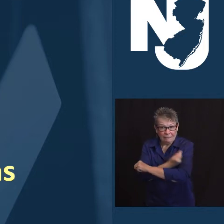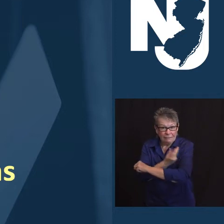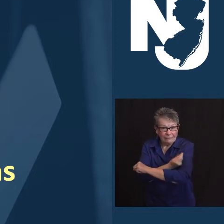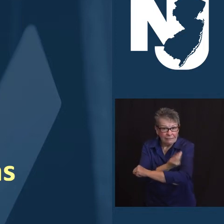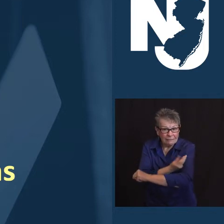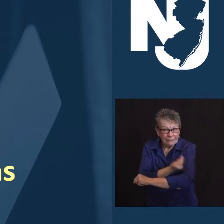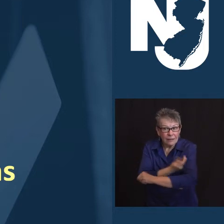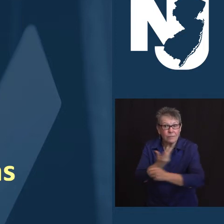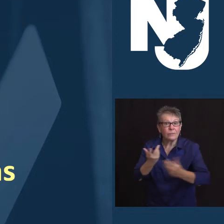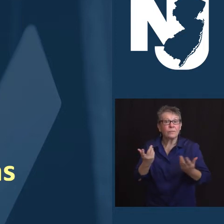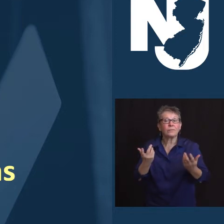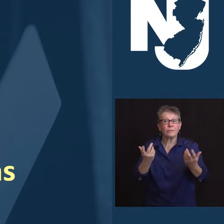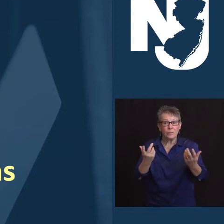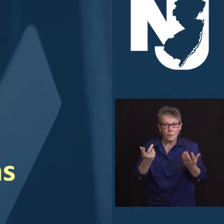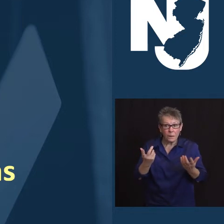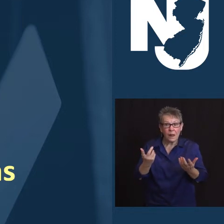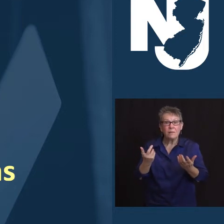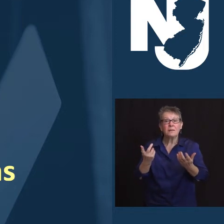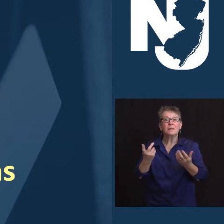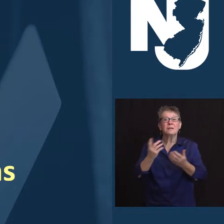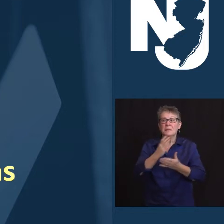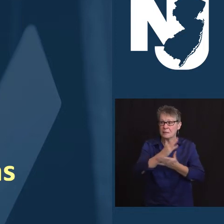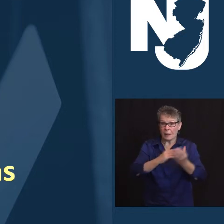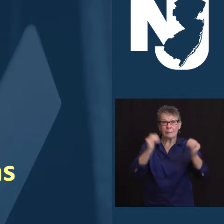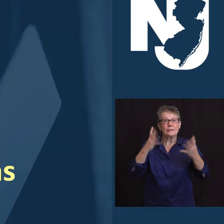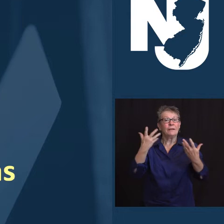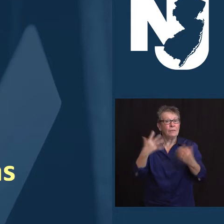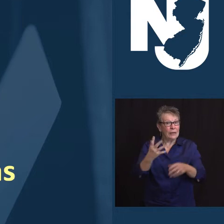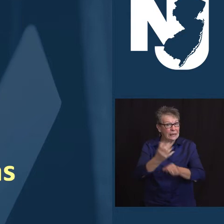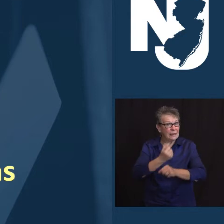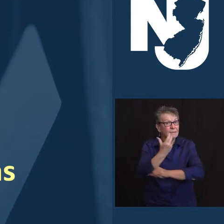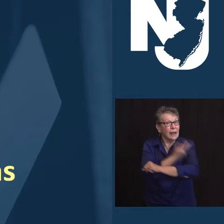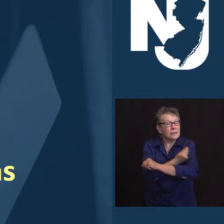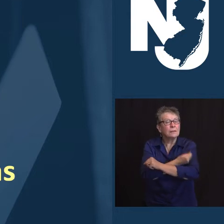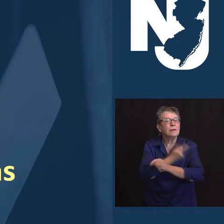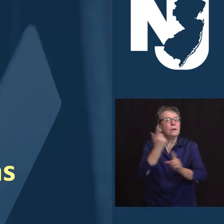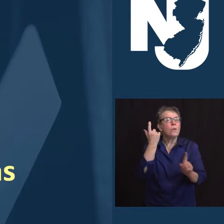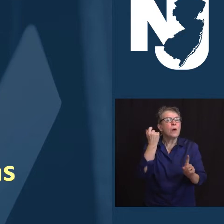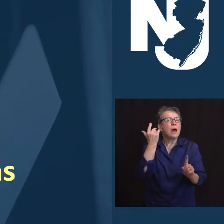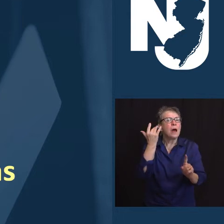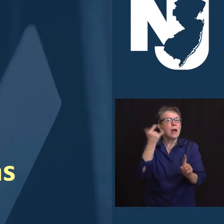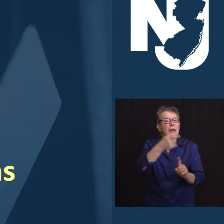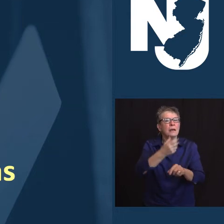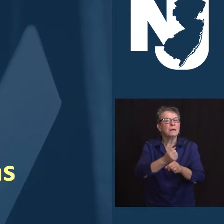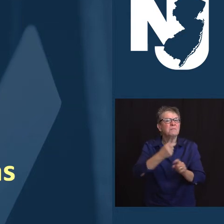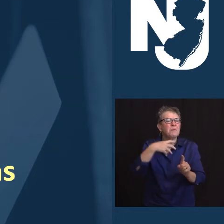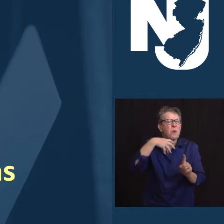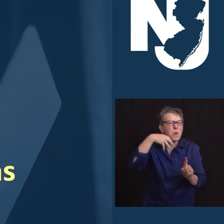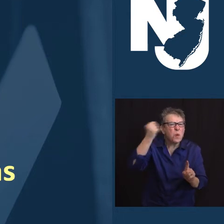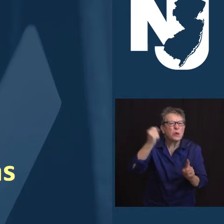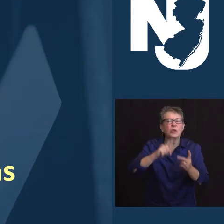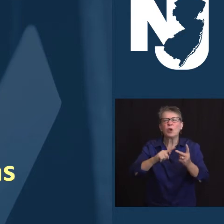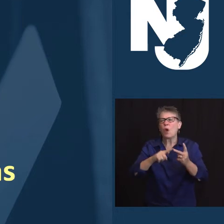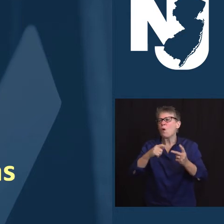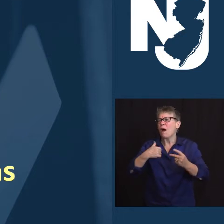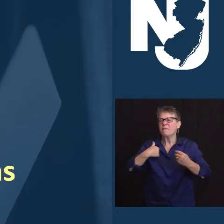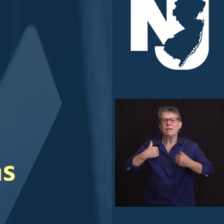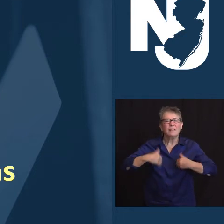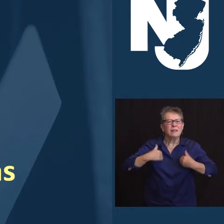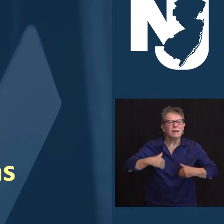health conditions. And we again thank all in this extraordinarily unusual and stressful year, all of the